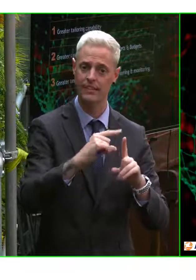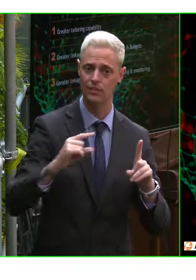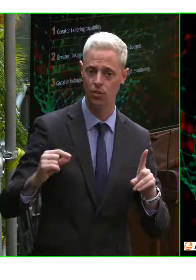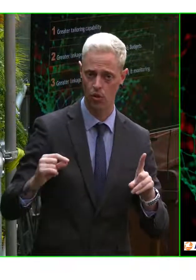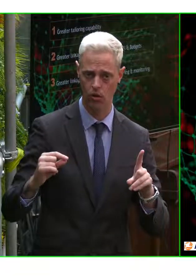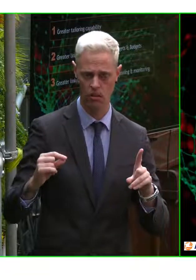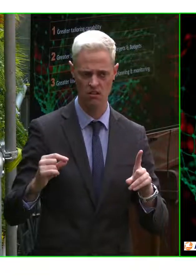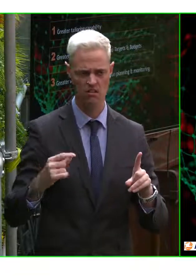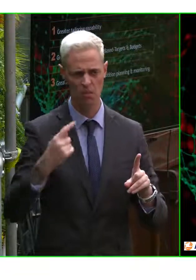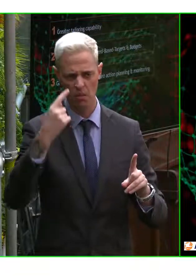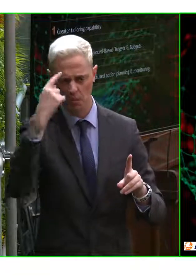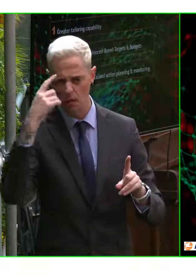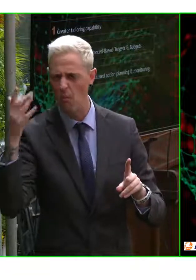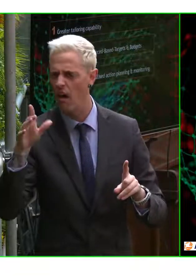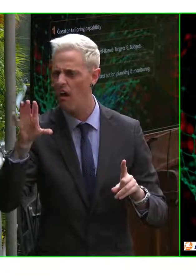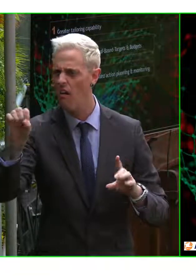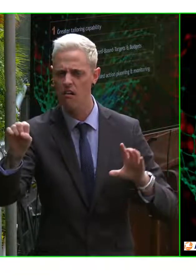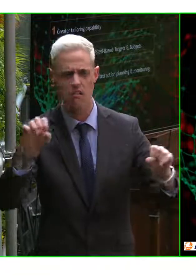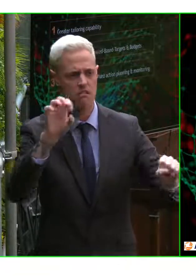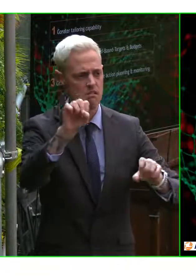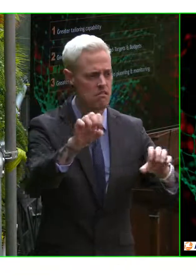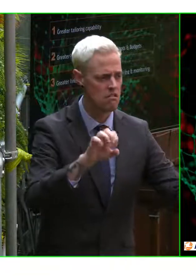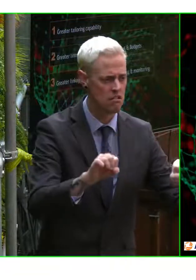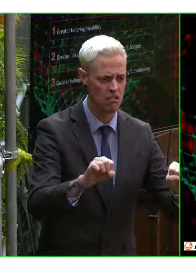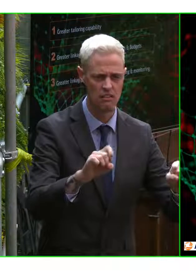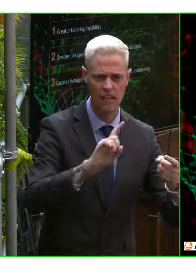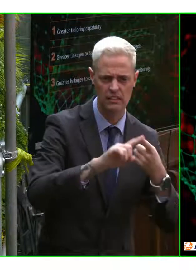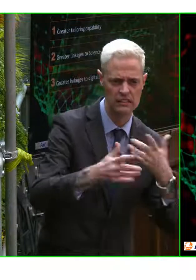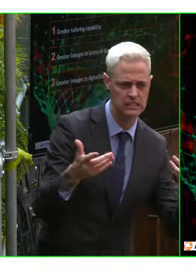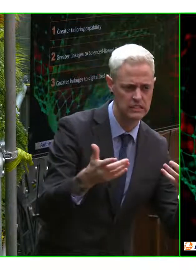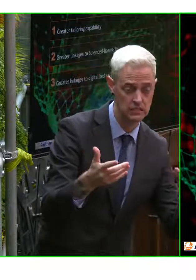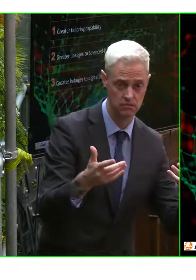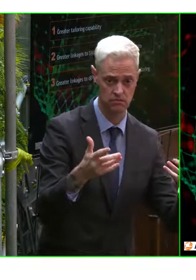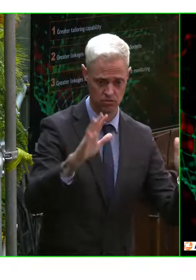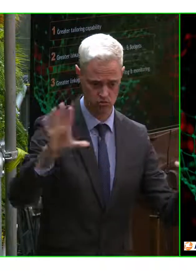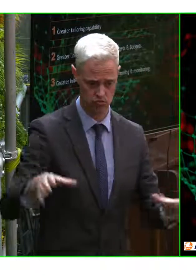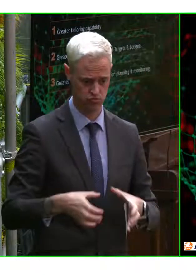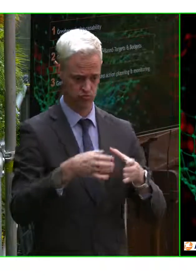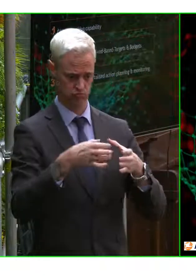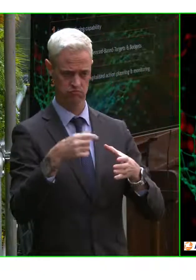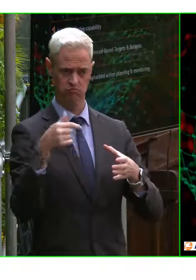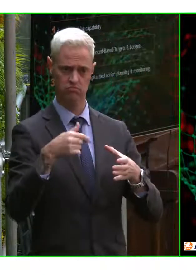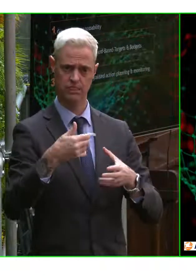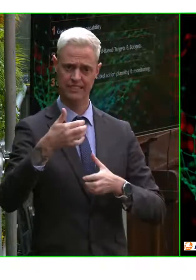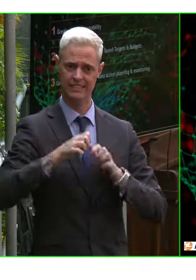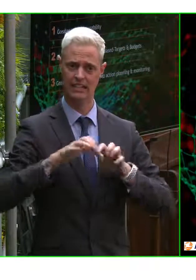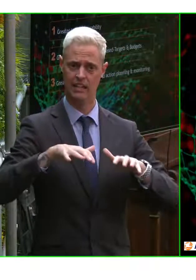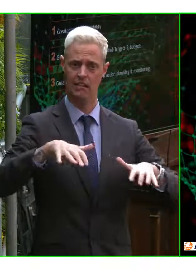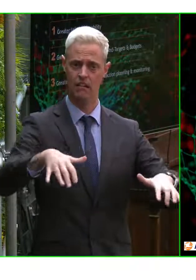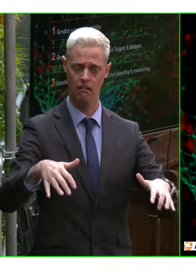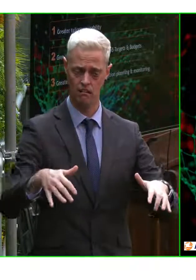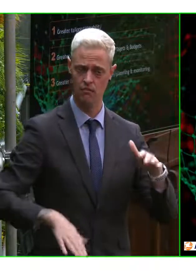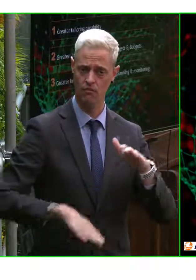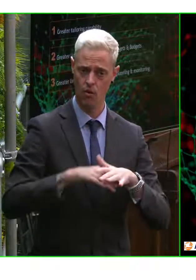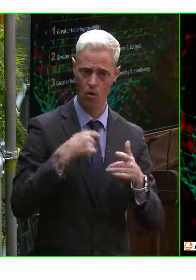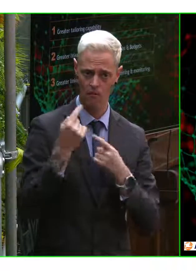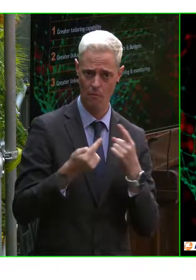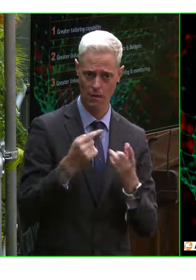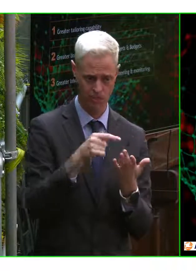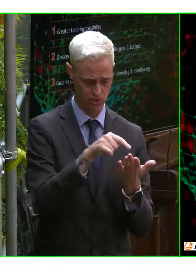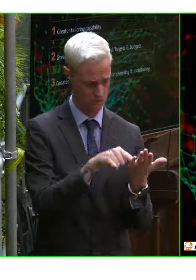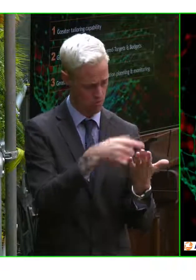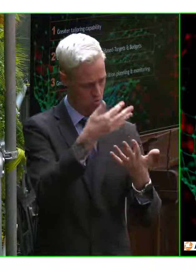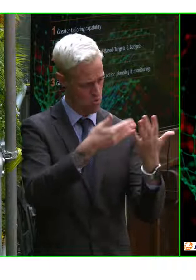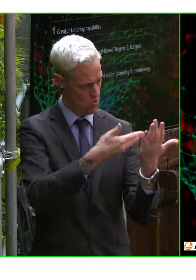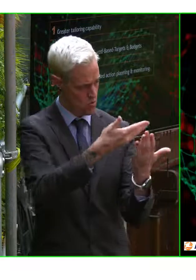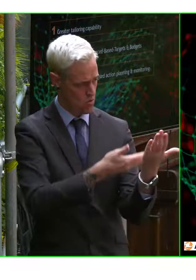go looking at different corners of the internet to find the answers. And I think Scatter can really set up and create a bit of a hub to plug other things